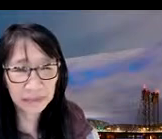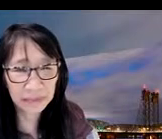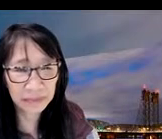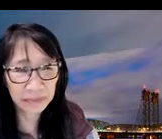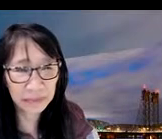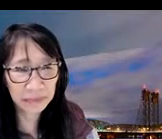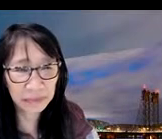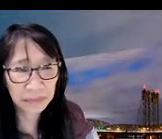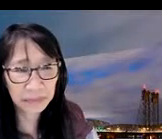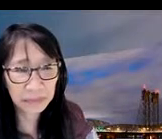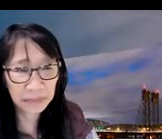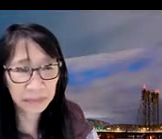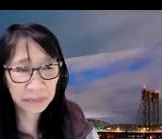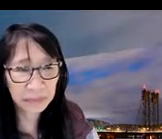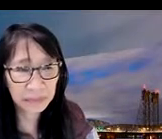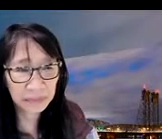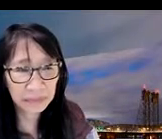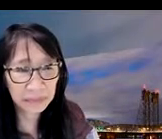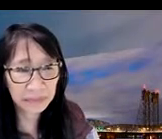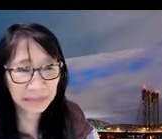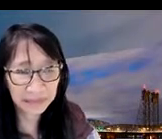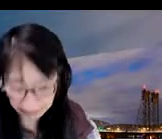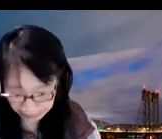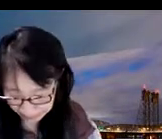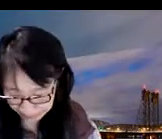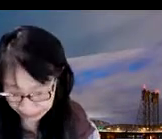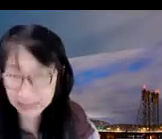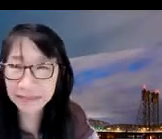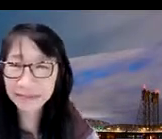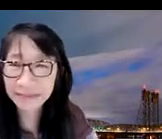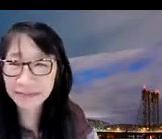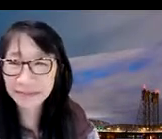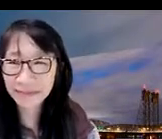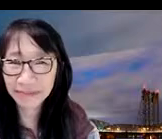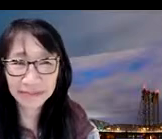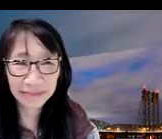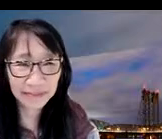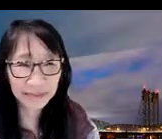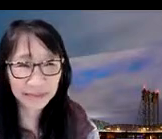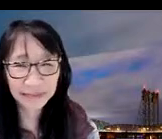So that's what I use to cross the bridge, unless I take the bus. But